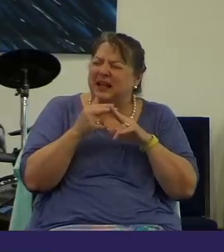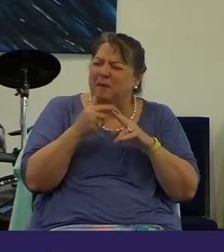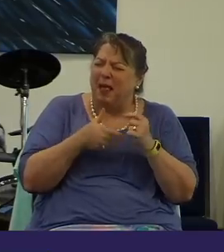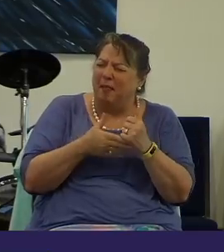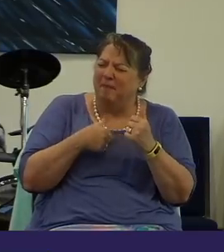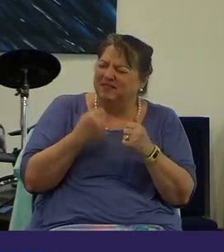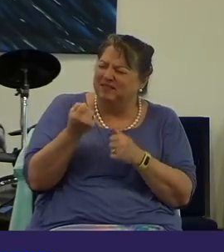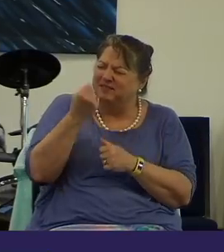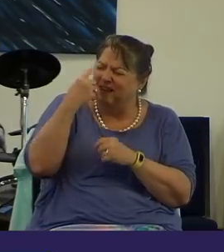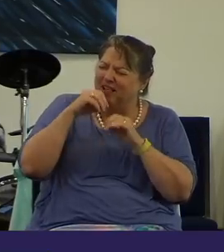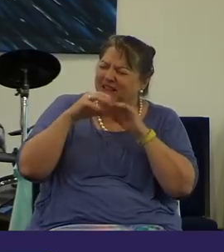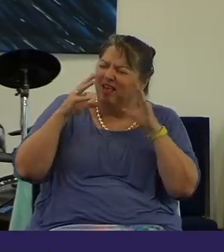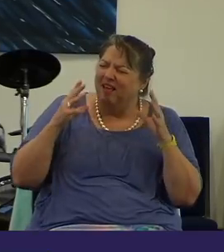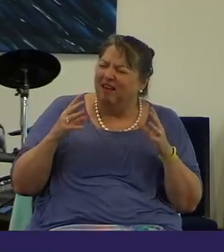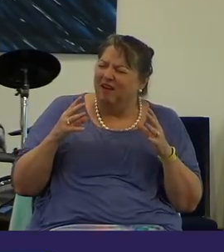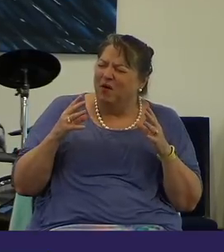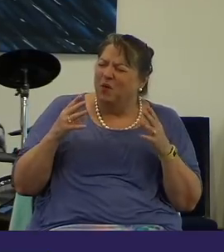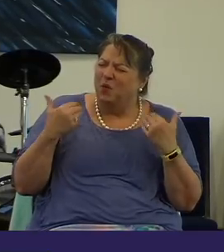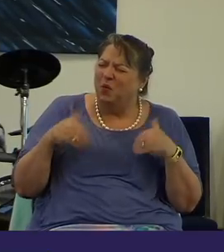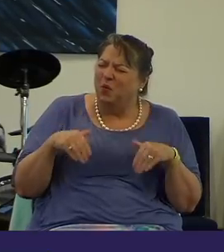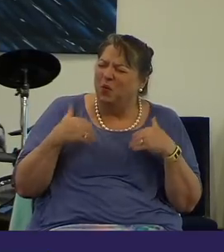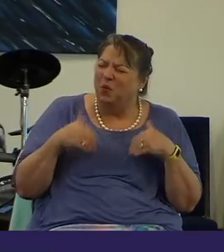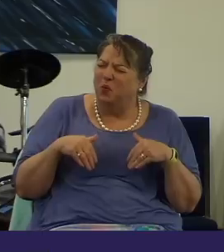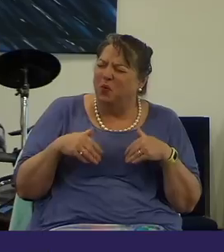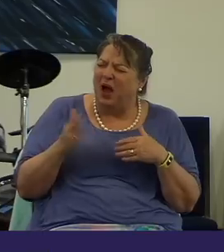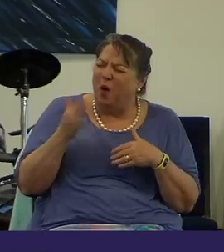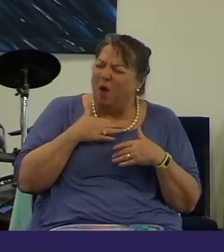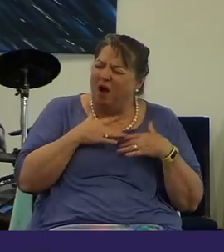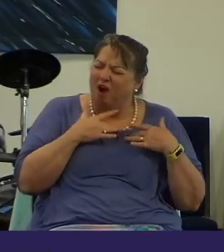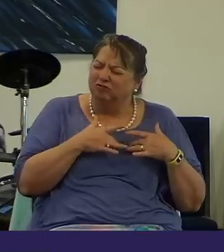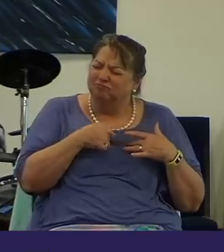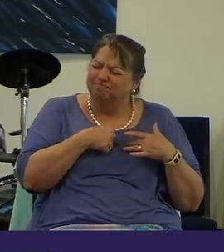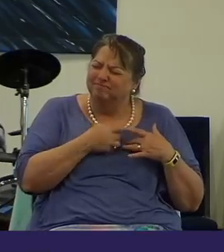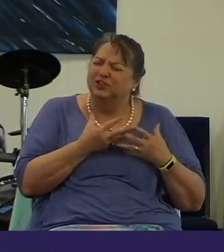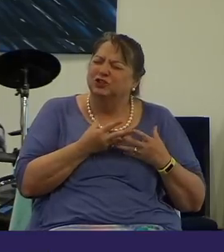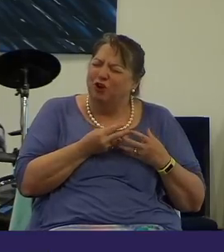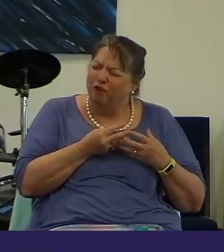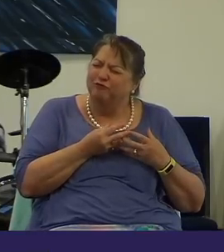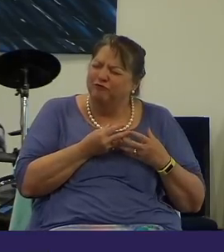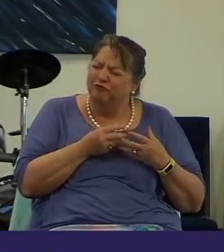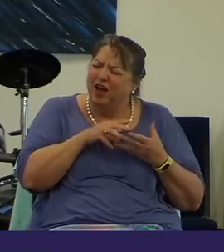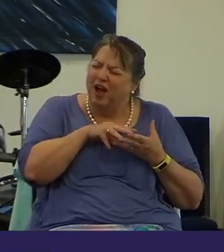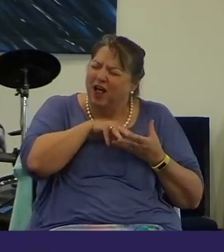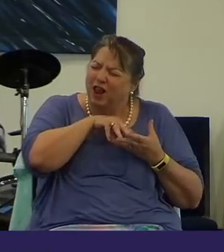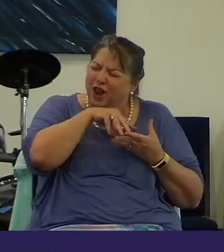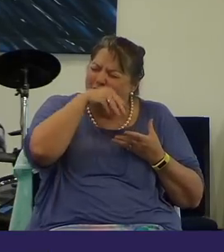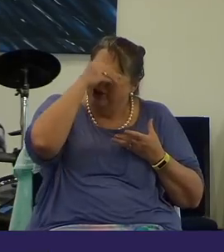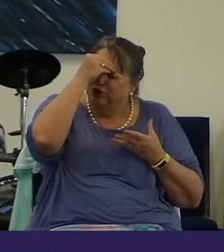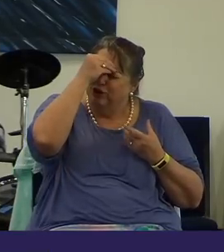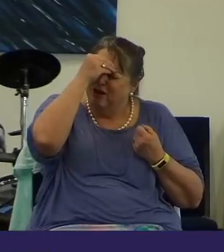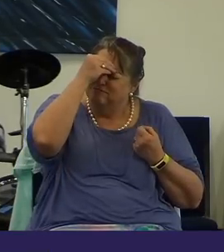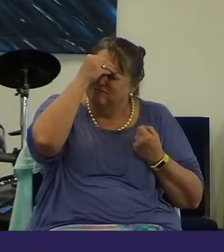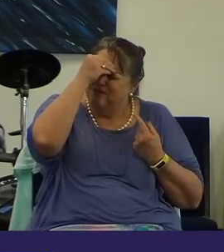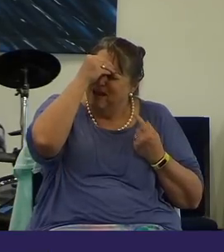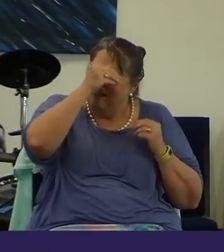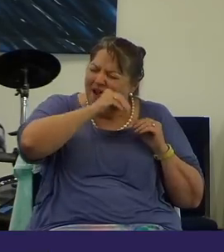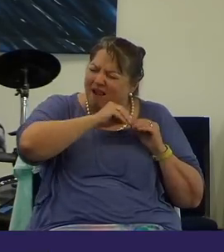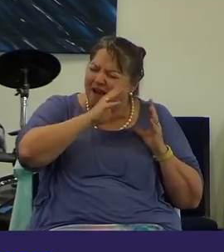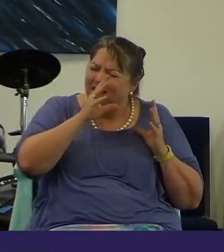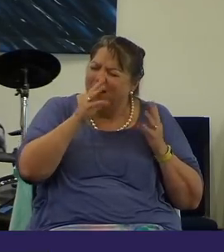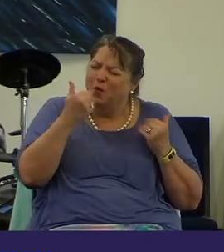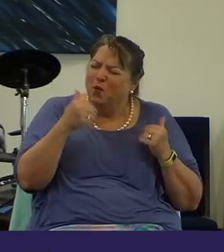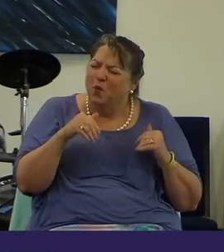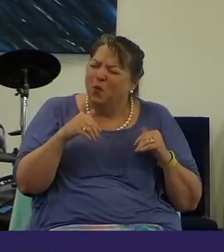word, that you wouldn't clog our ears and soften our hearts, and above all, Holy Spirit of God, that you would glorify, that you would